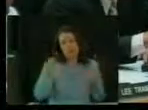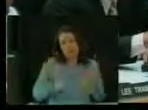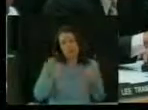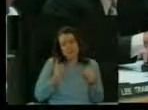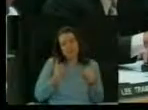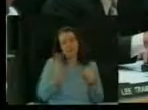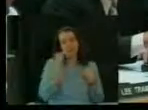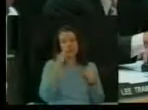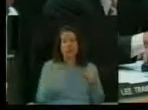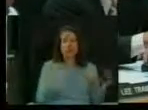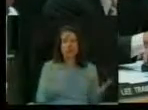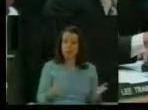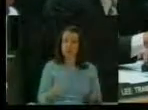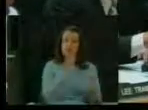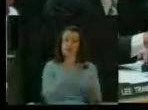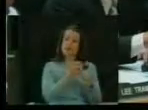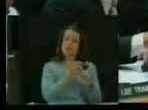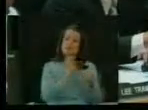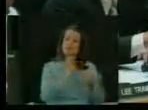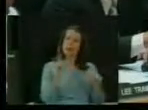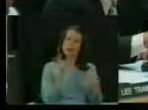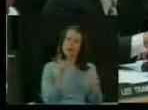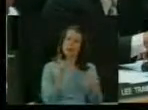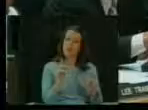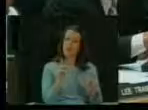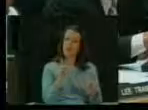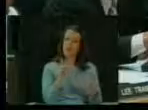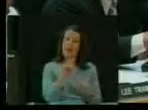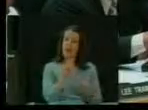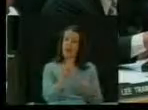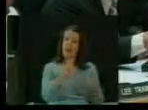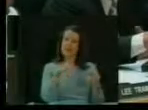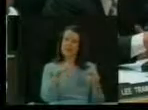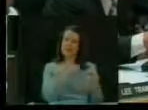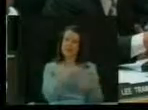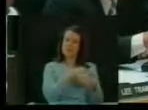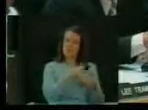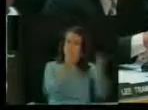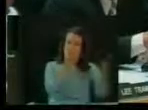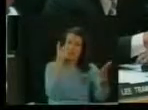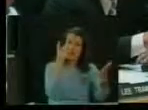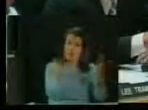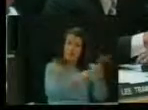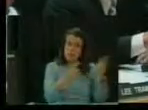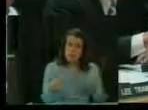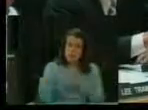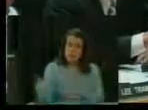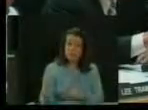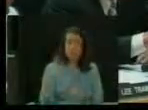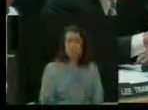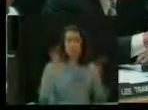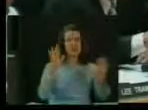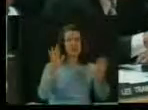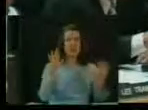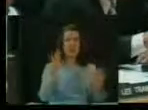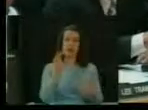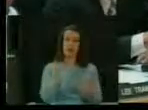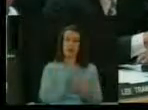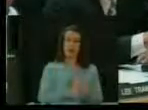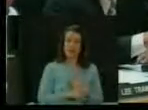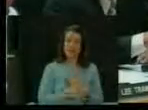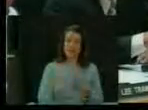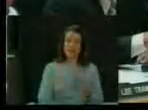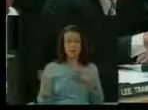you to vote to allow the Ethics Committee to make recommendations. Let's see what they come up with. It may be a great policy. It may be the